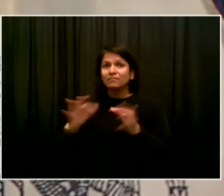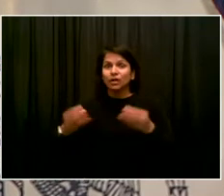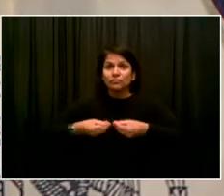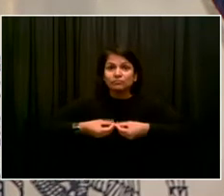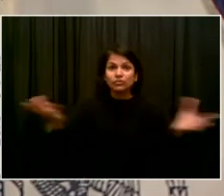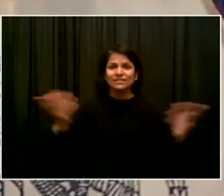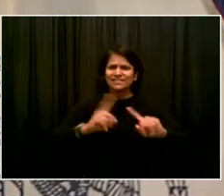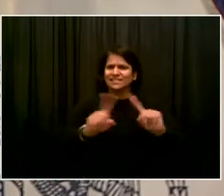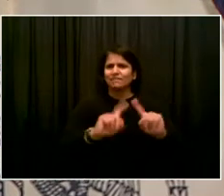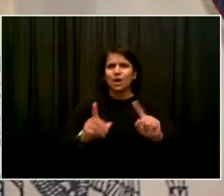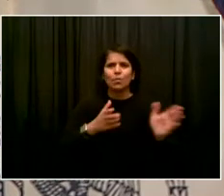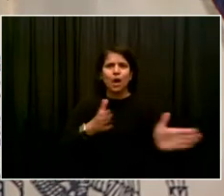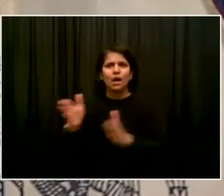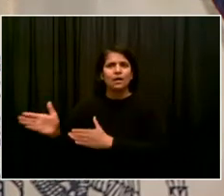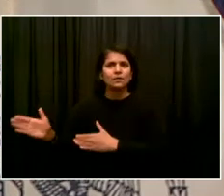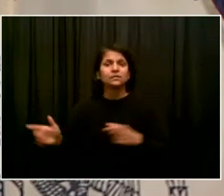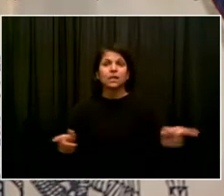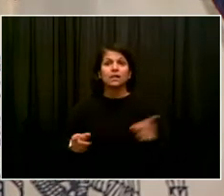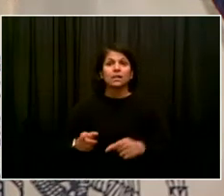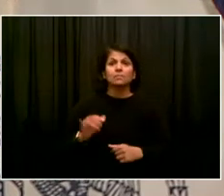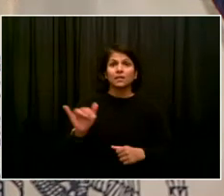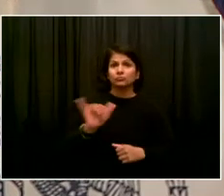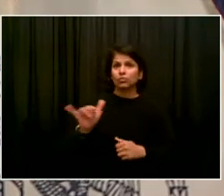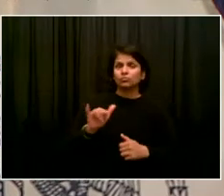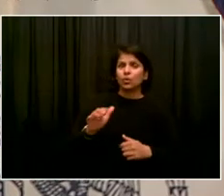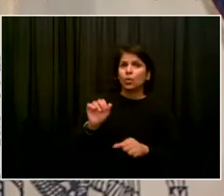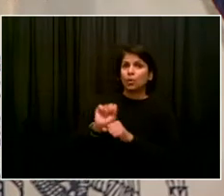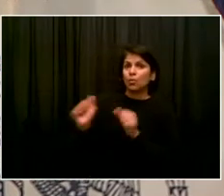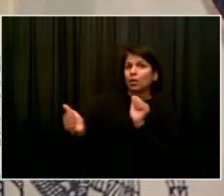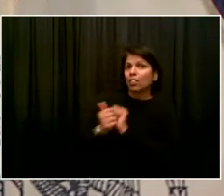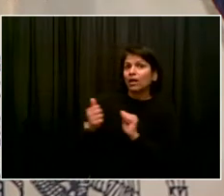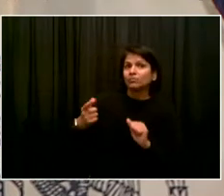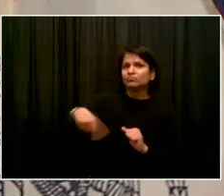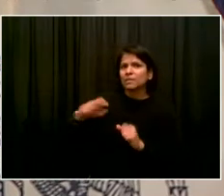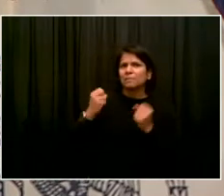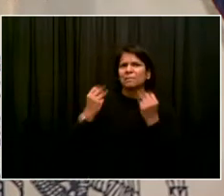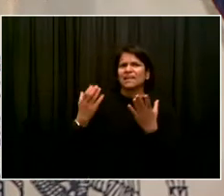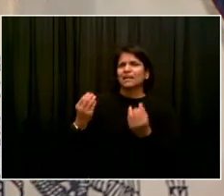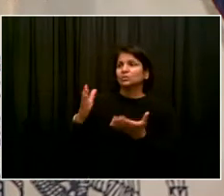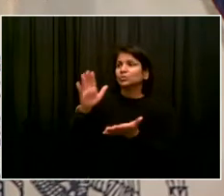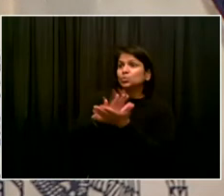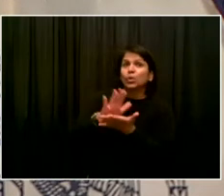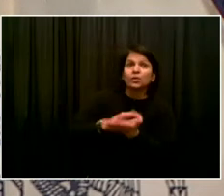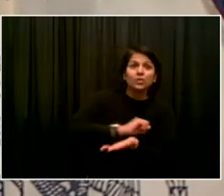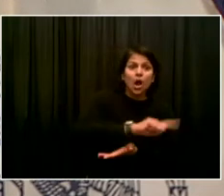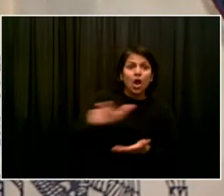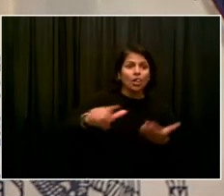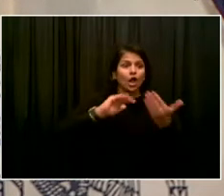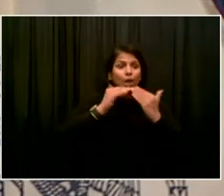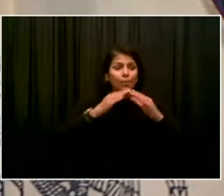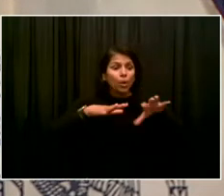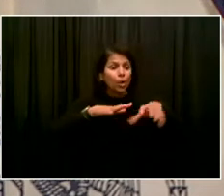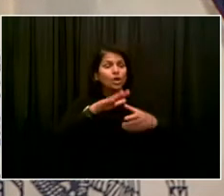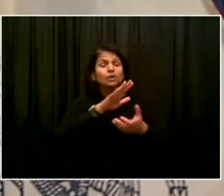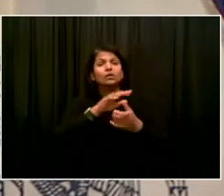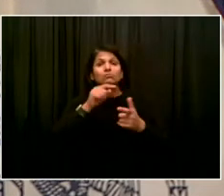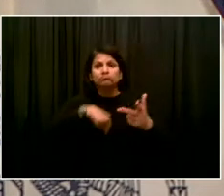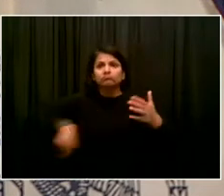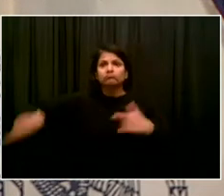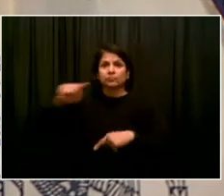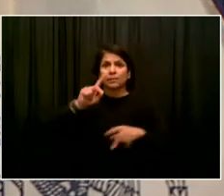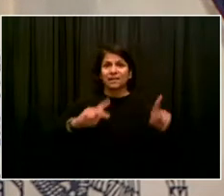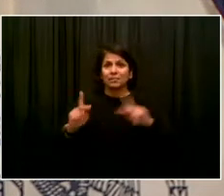community, and I'll turn to the chancellor because she can weigh in on this. We want to make sure every school community